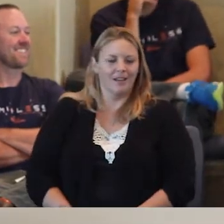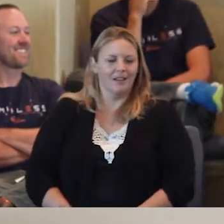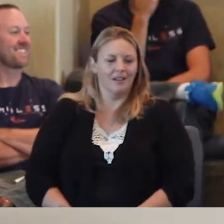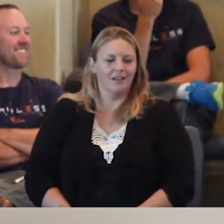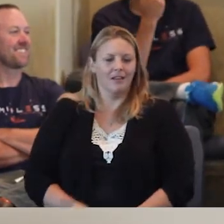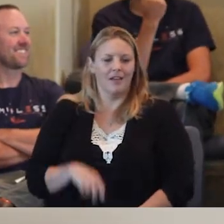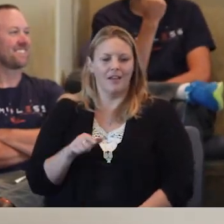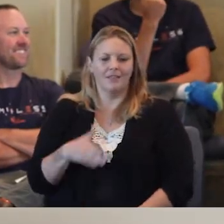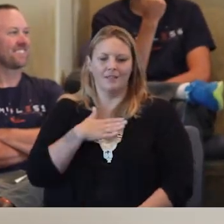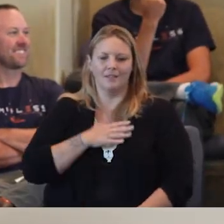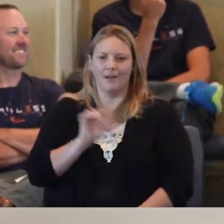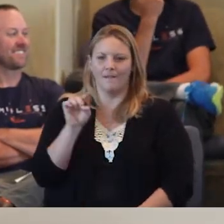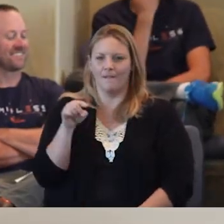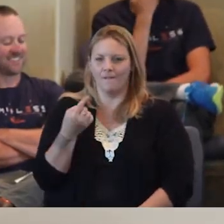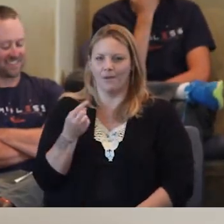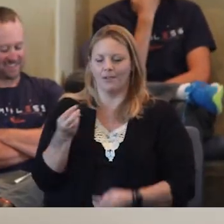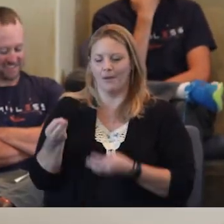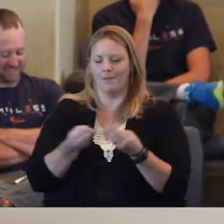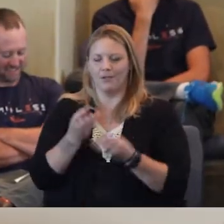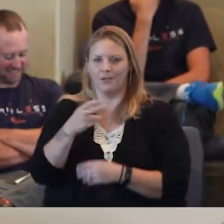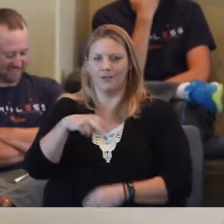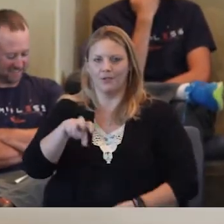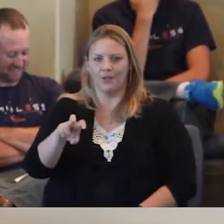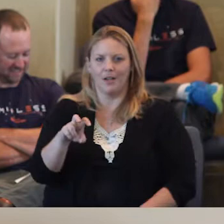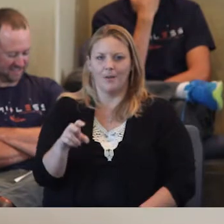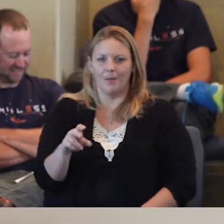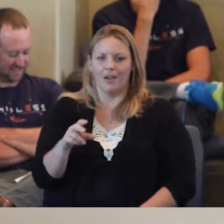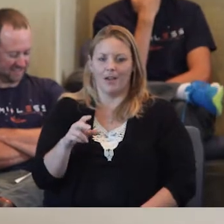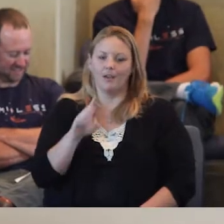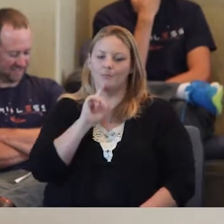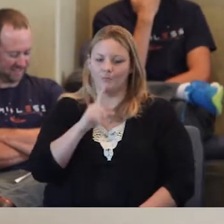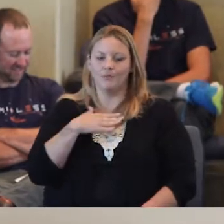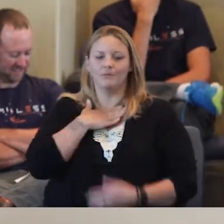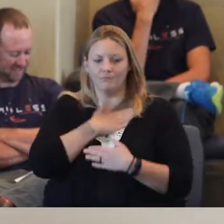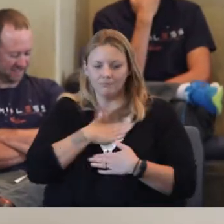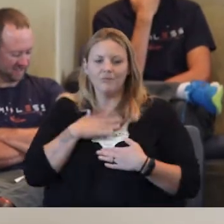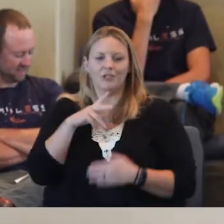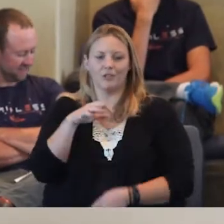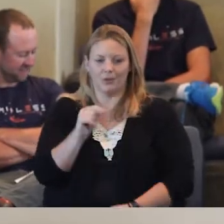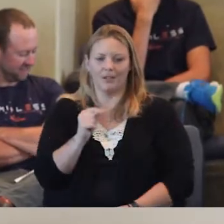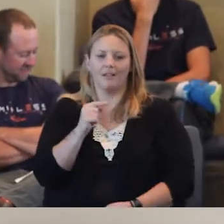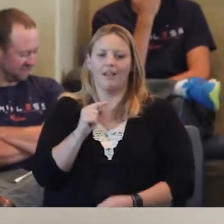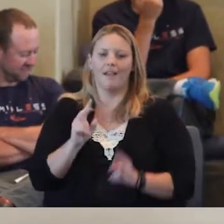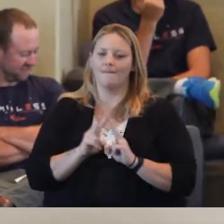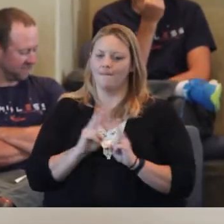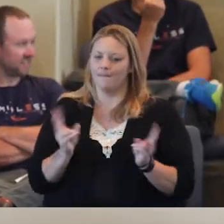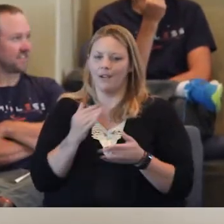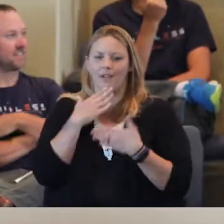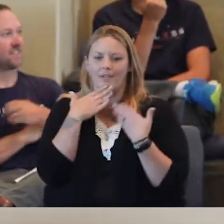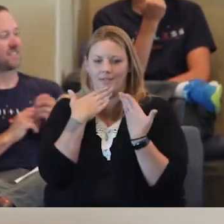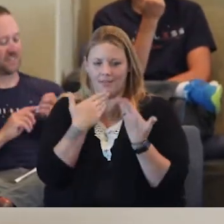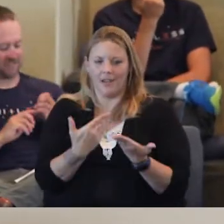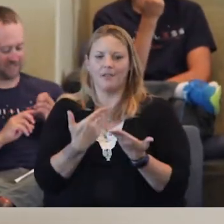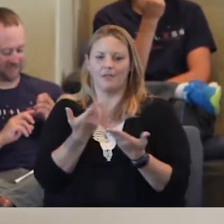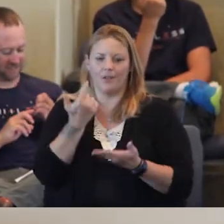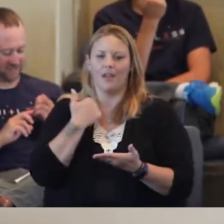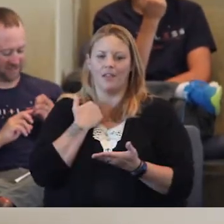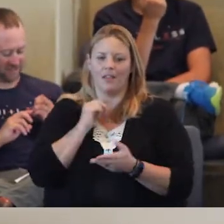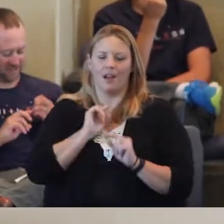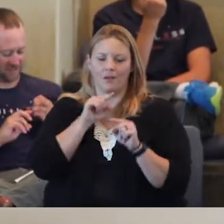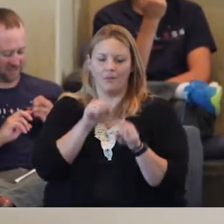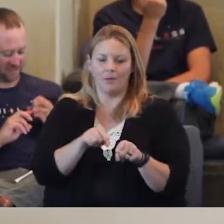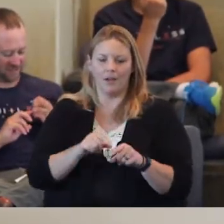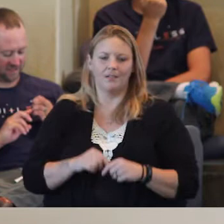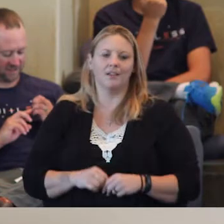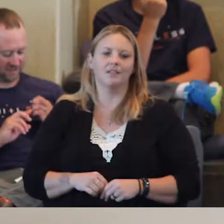Anyway, this is my first missions trip, and I really enjoyed it, and I'm very, very thankful that I got to